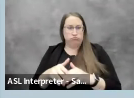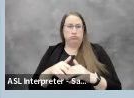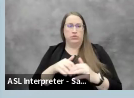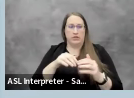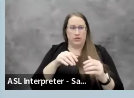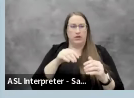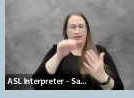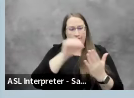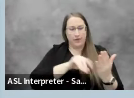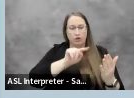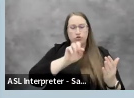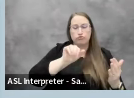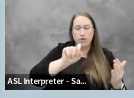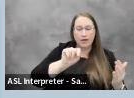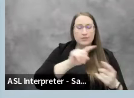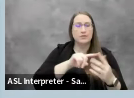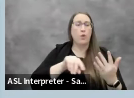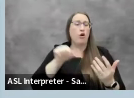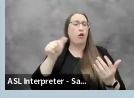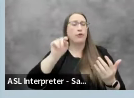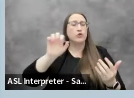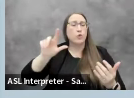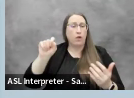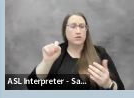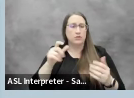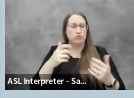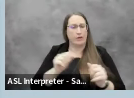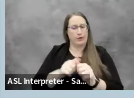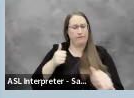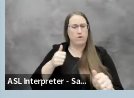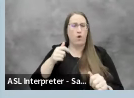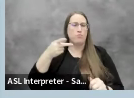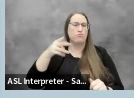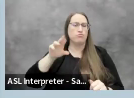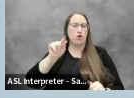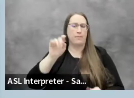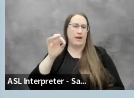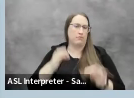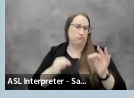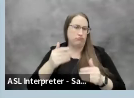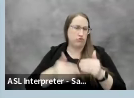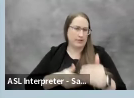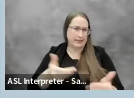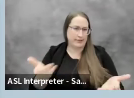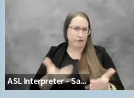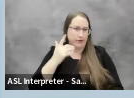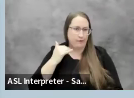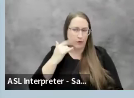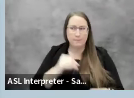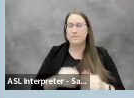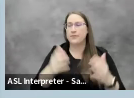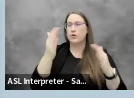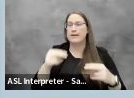complete a trust or utilize some of the other tools to avoid the probate process here in California. Next slide,